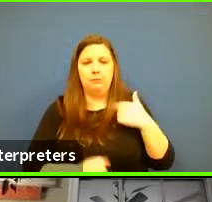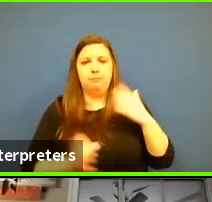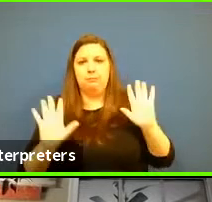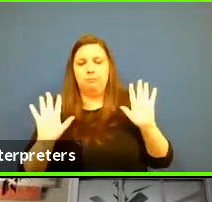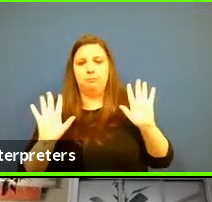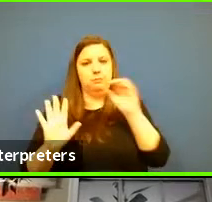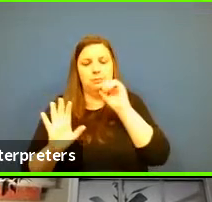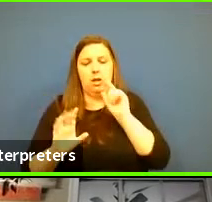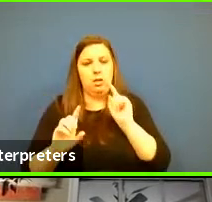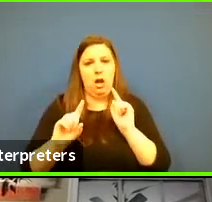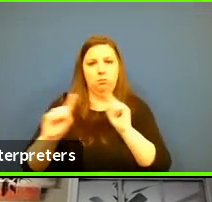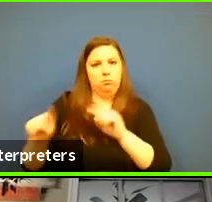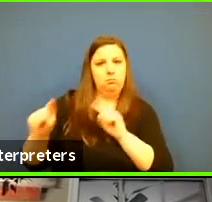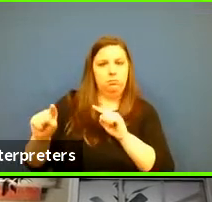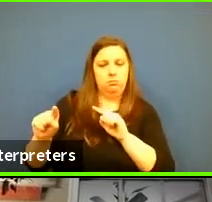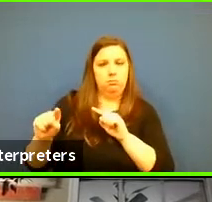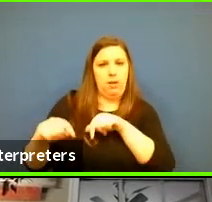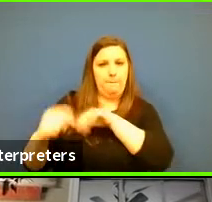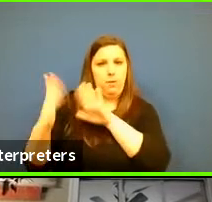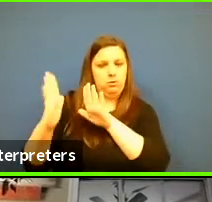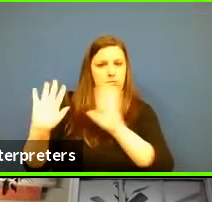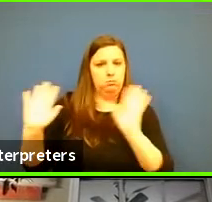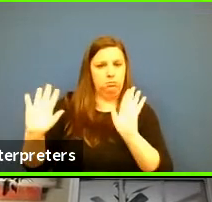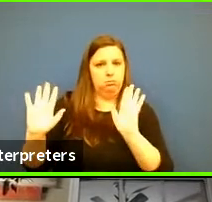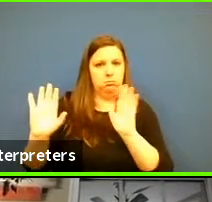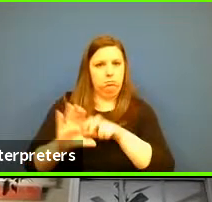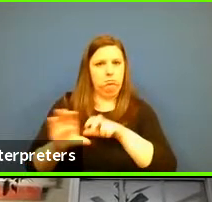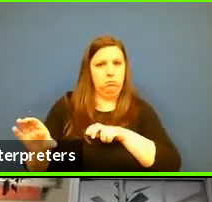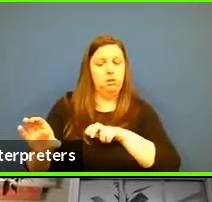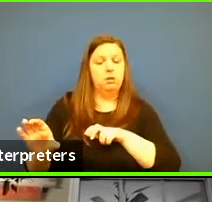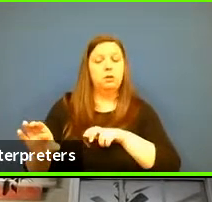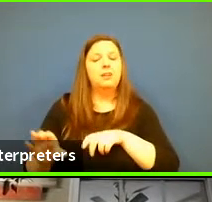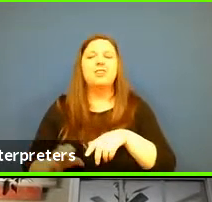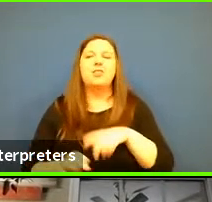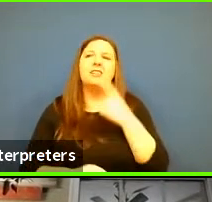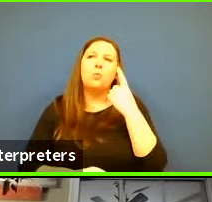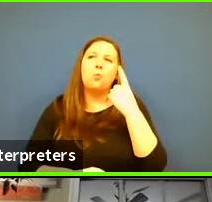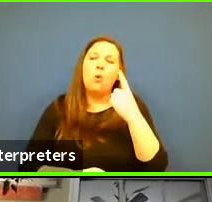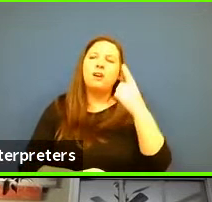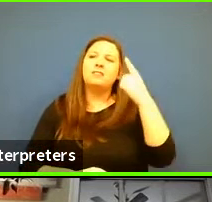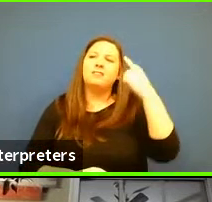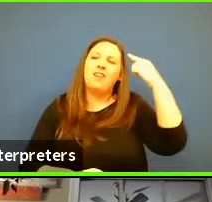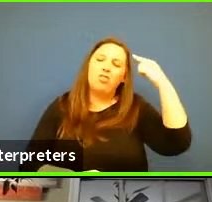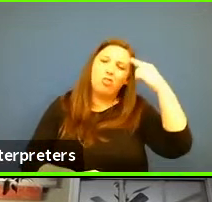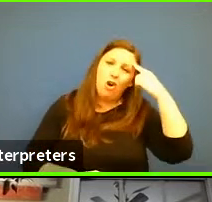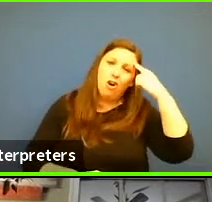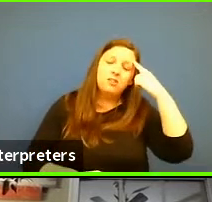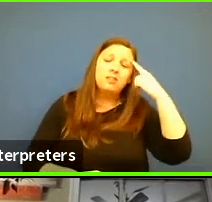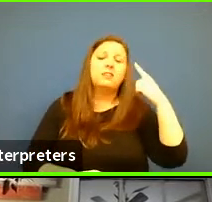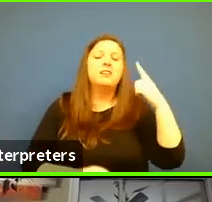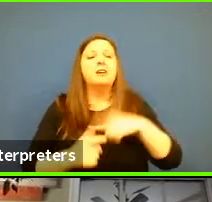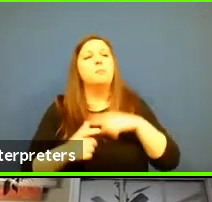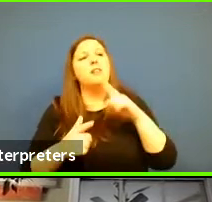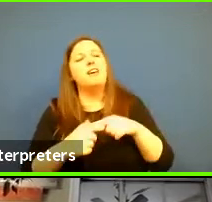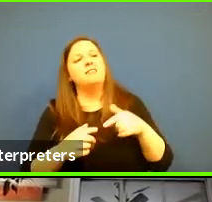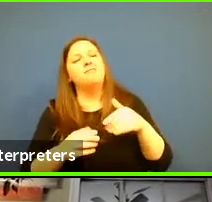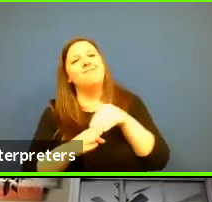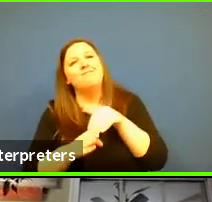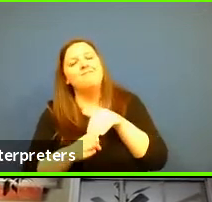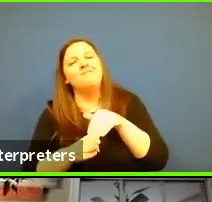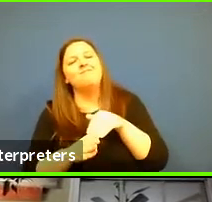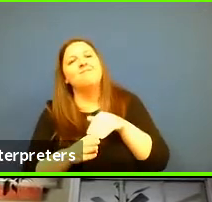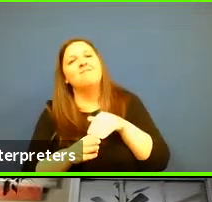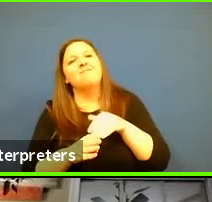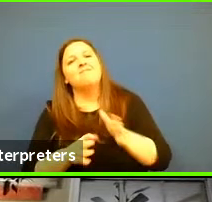equation. That's one set of mind. The other set of mind, though, as I'm looking at January,